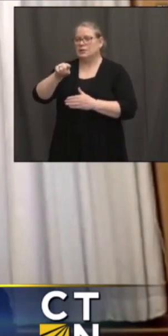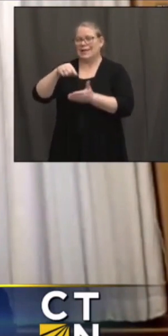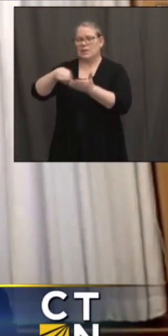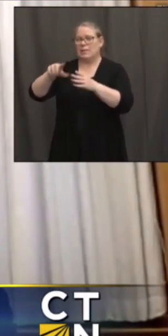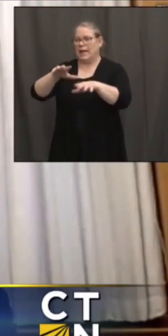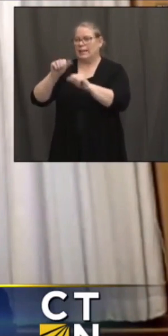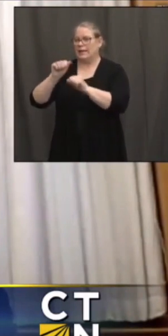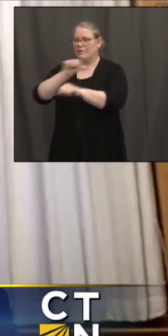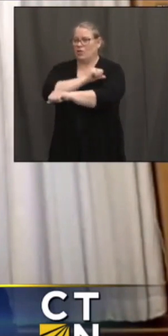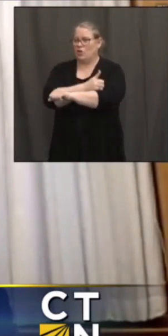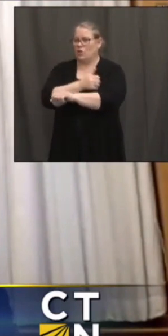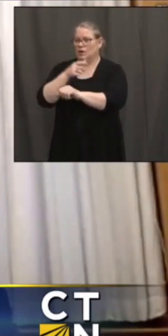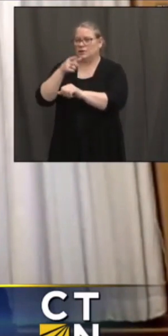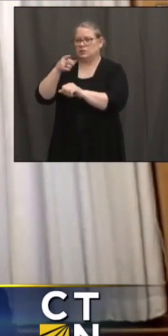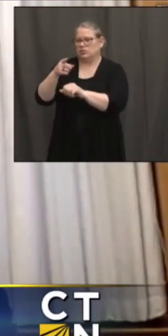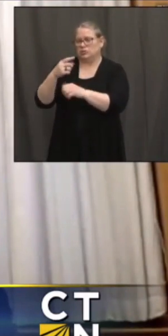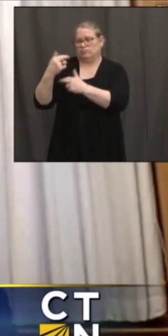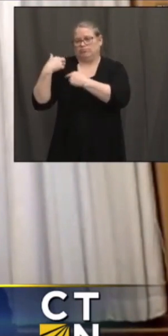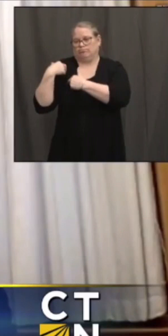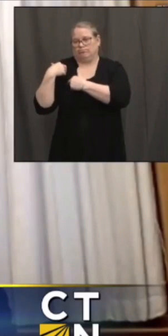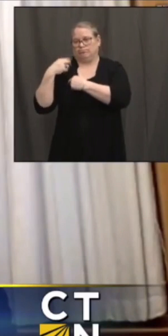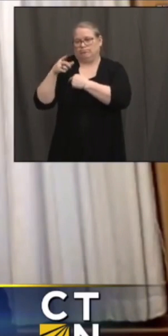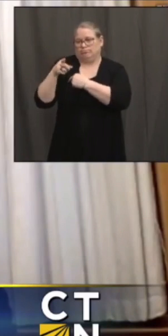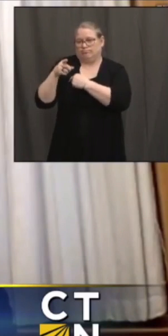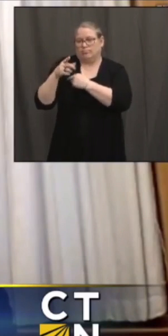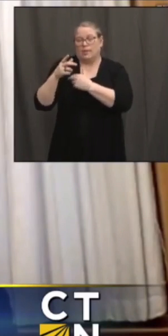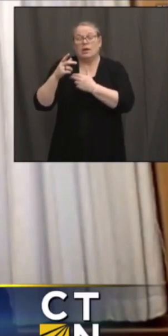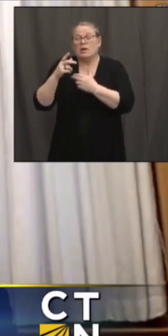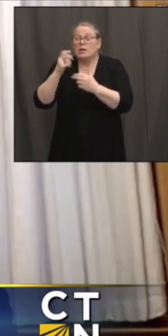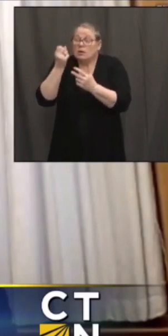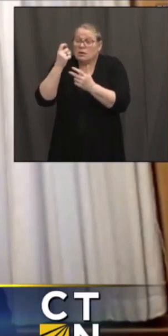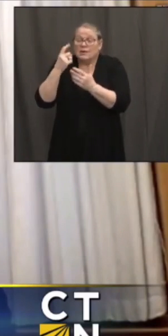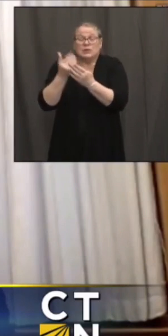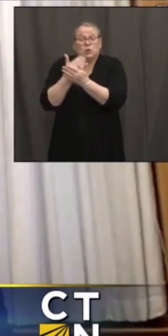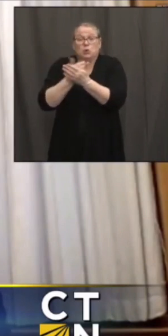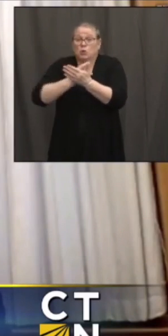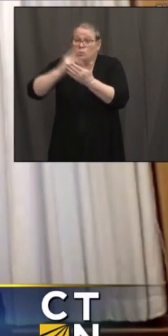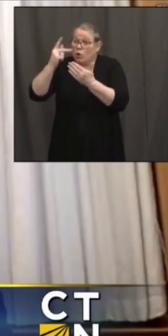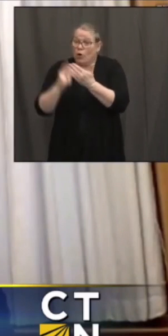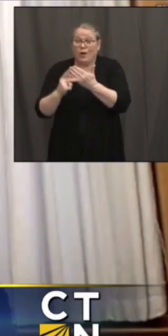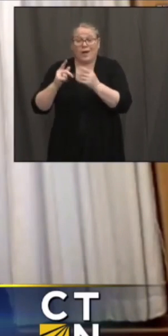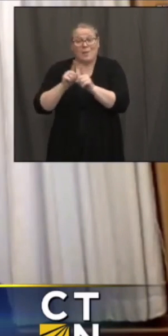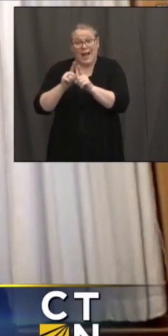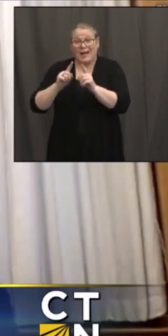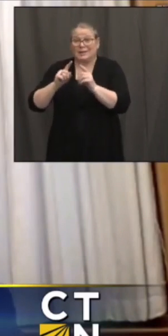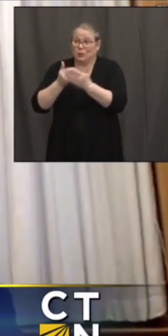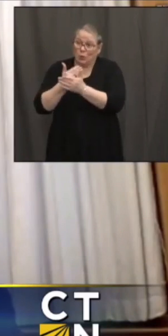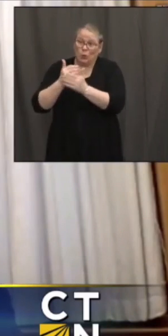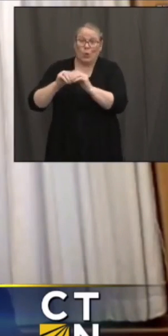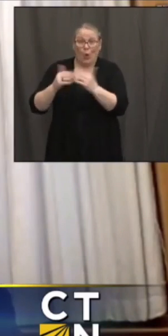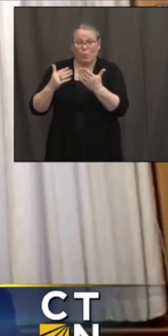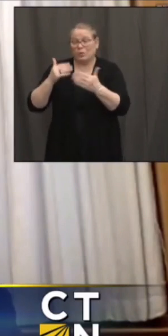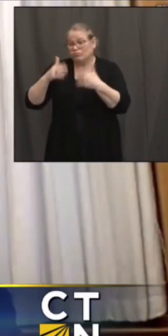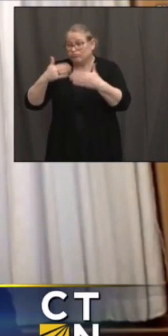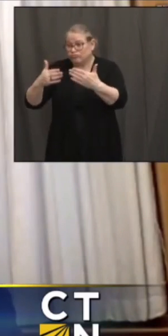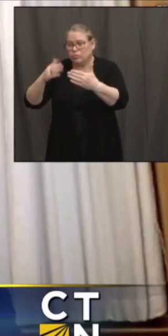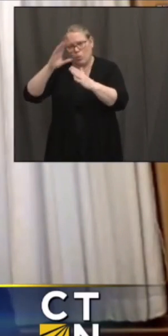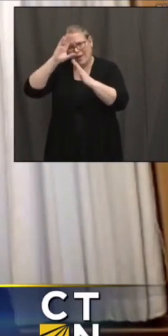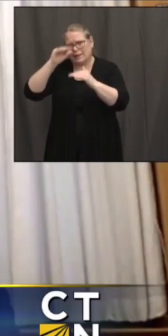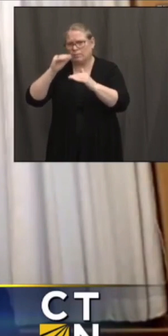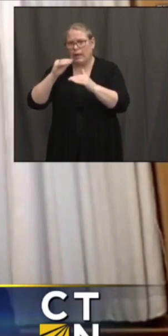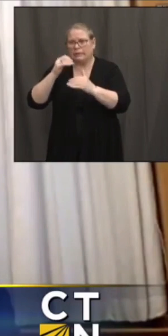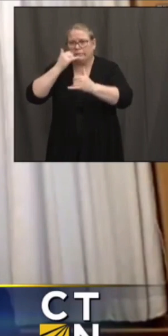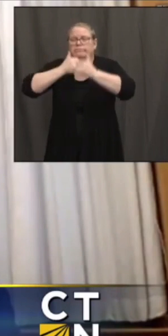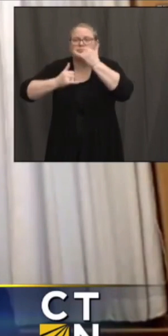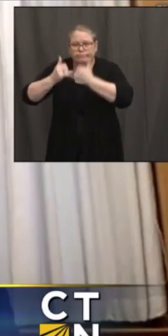this is a brand new program. Everyone has expected some growing pains as we roll it out. And the team over there has done a phenomenal